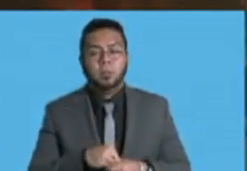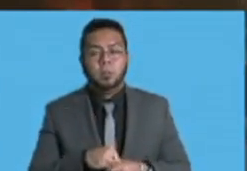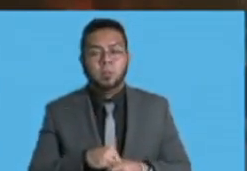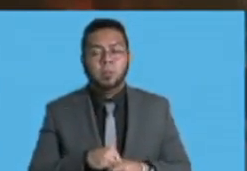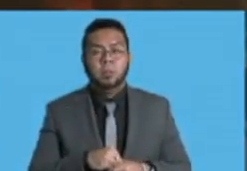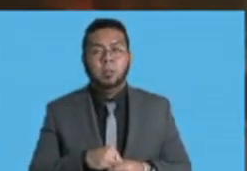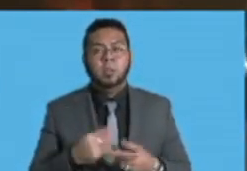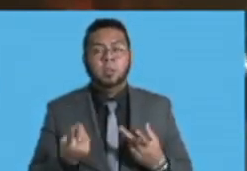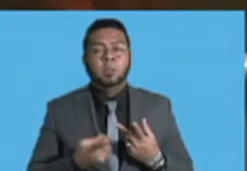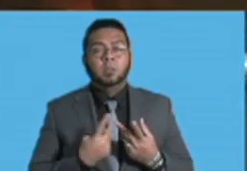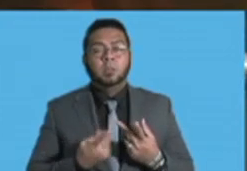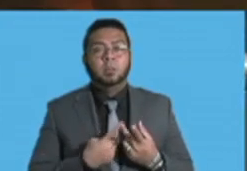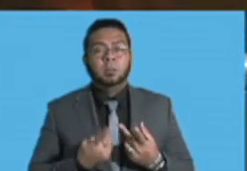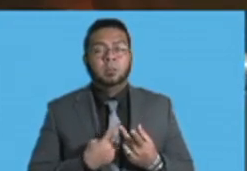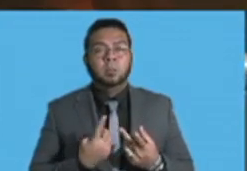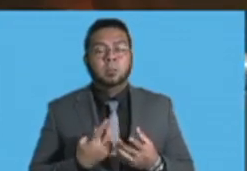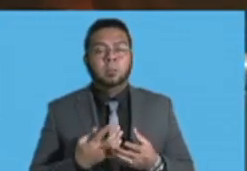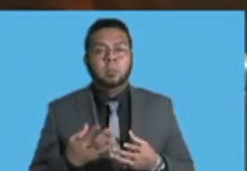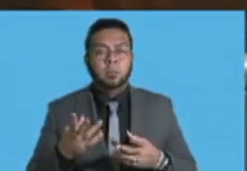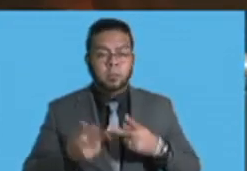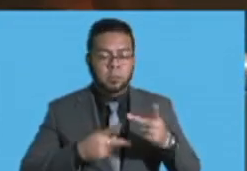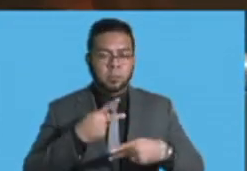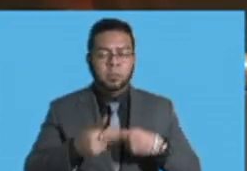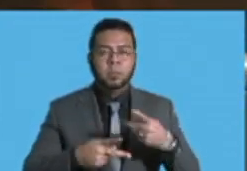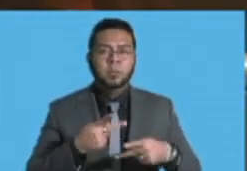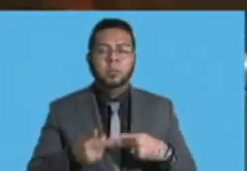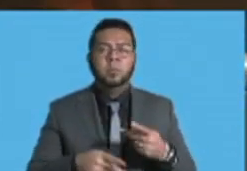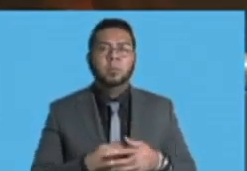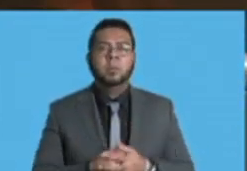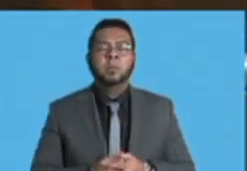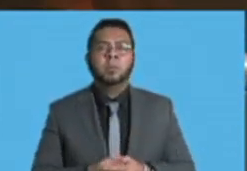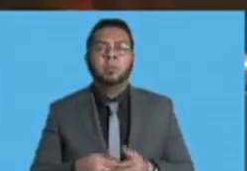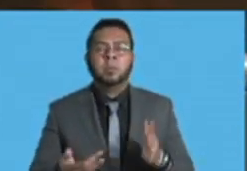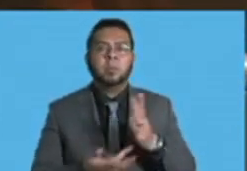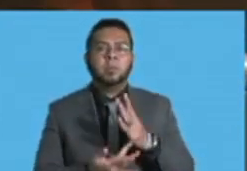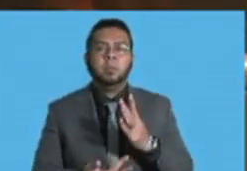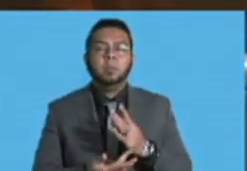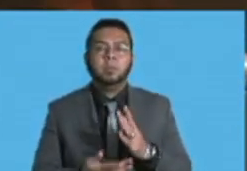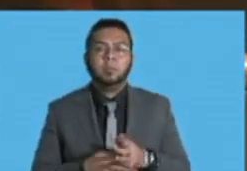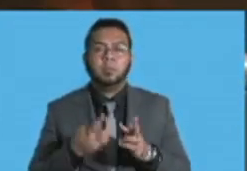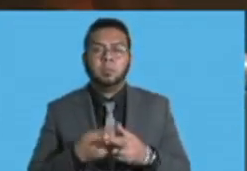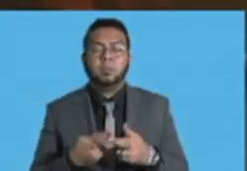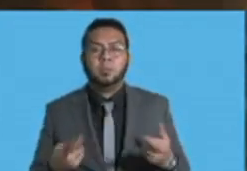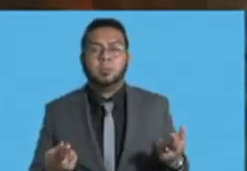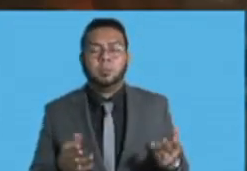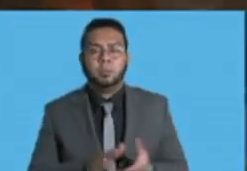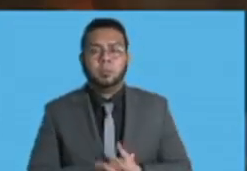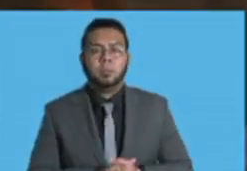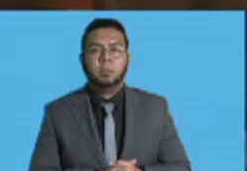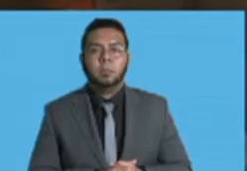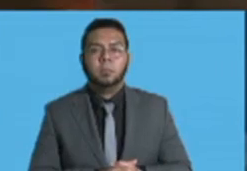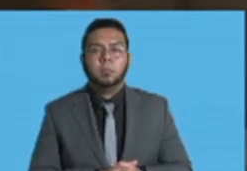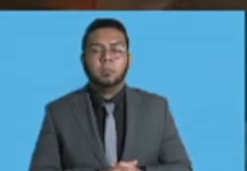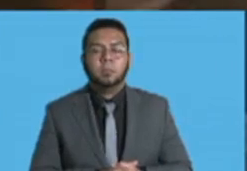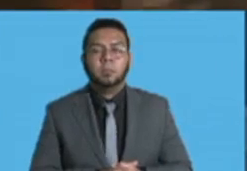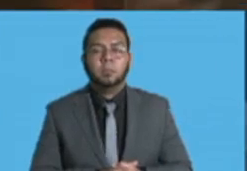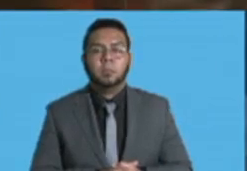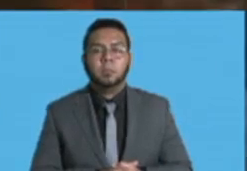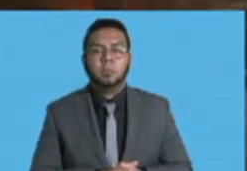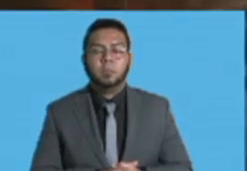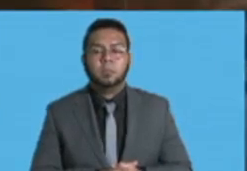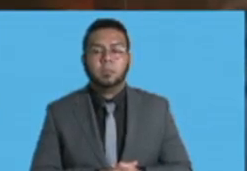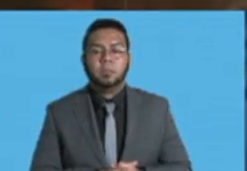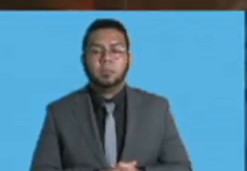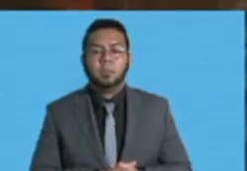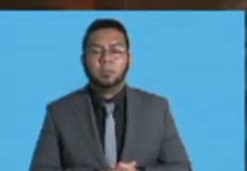area of productivity and put in place the techniques and resources which enable them to flourish. There is no